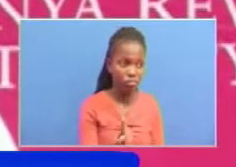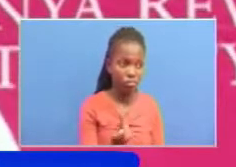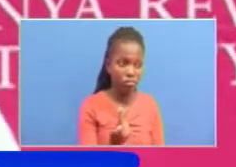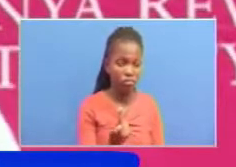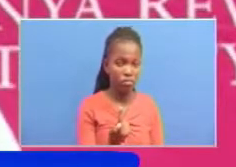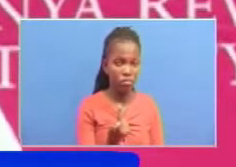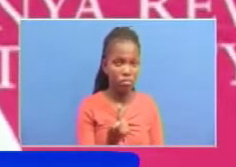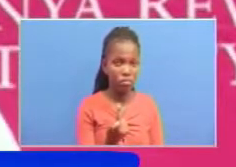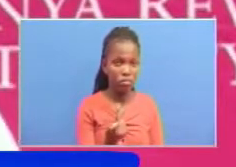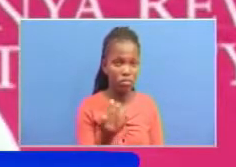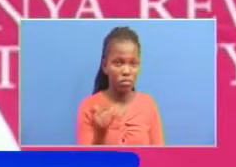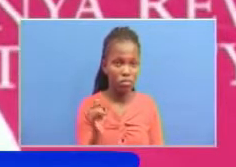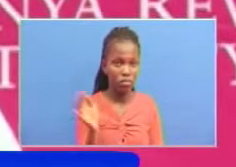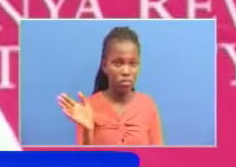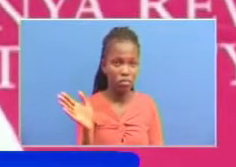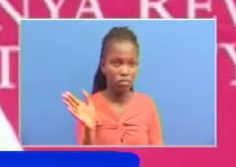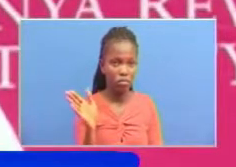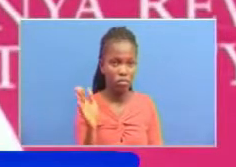take part.